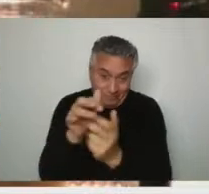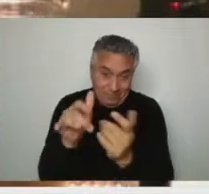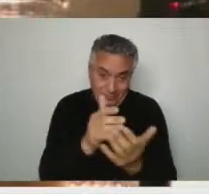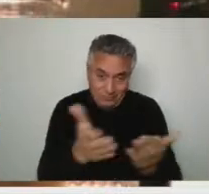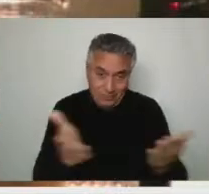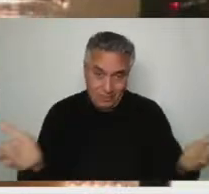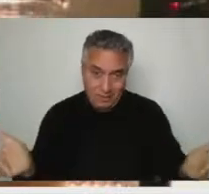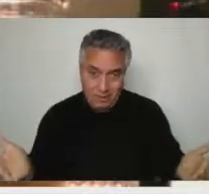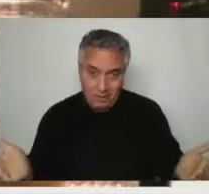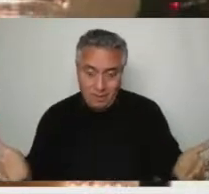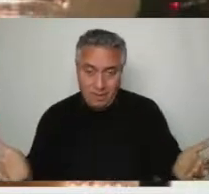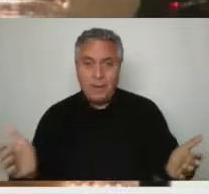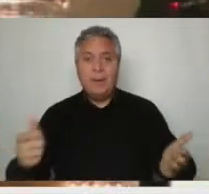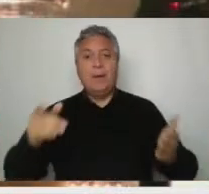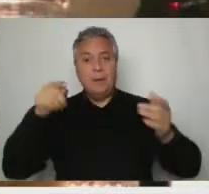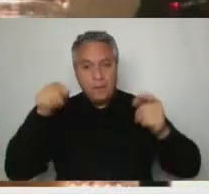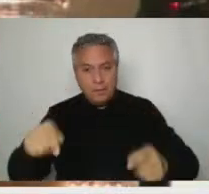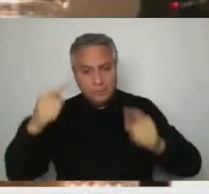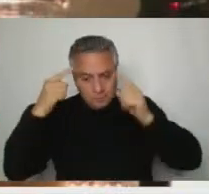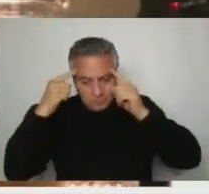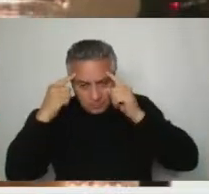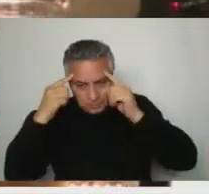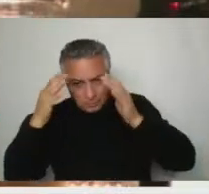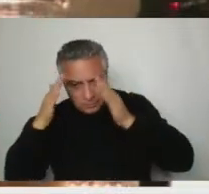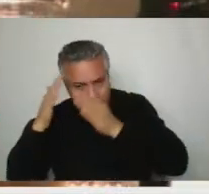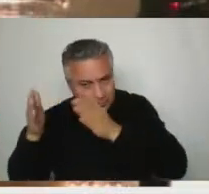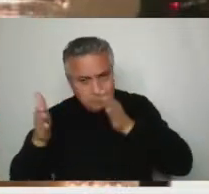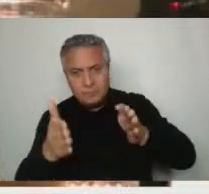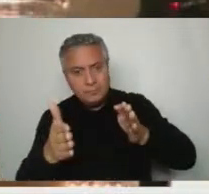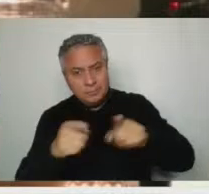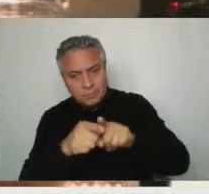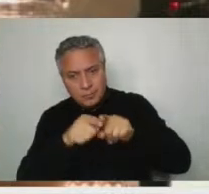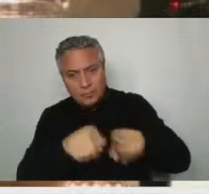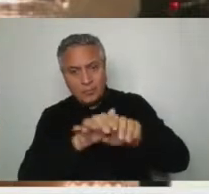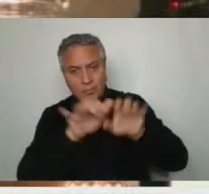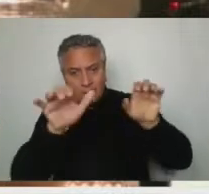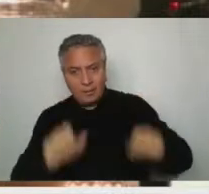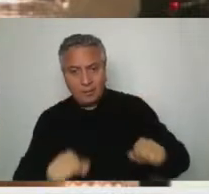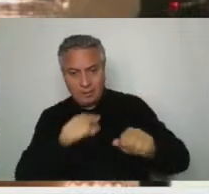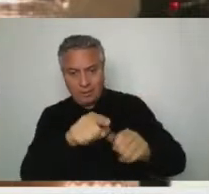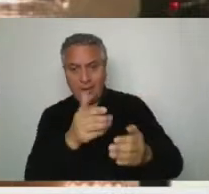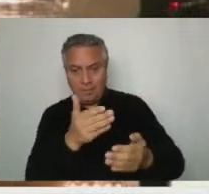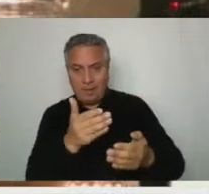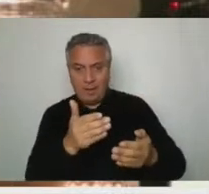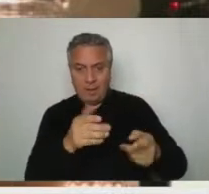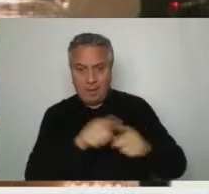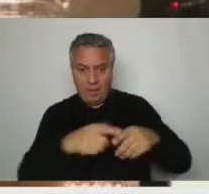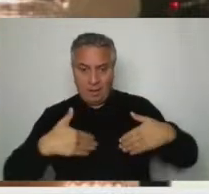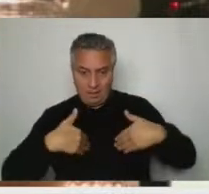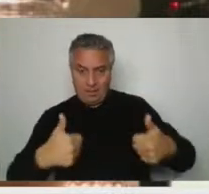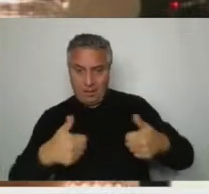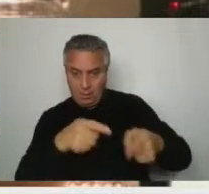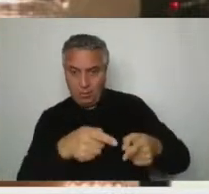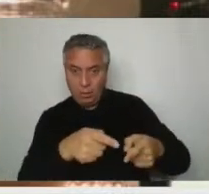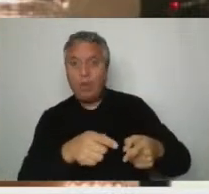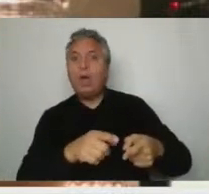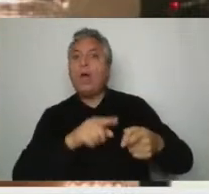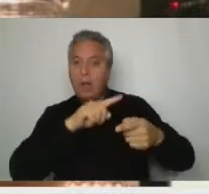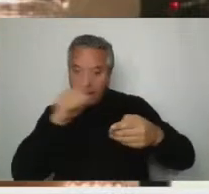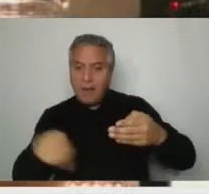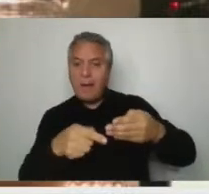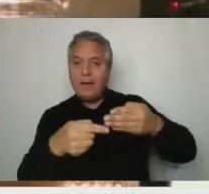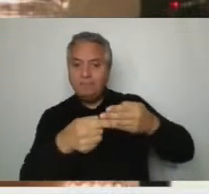So this means that we're not only talking about measures in our health system, but we're also, through